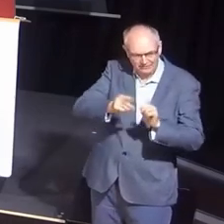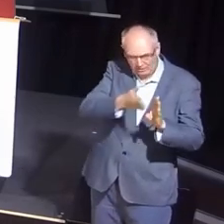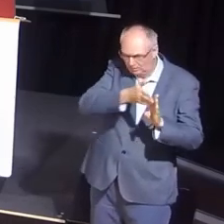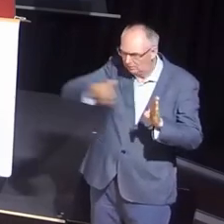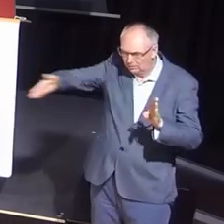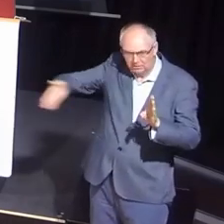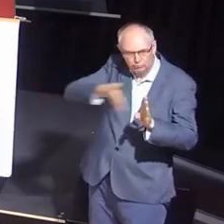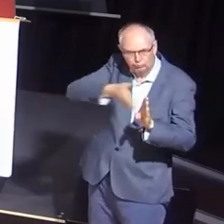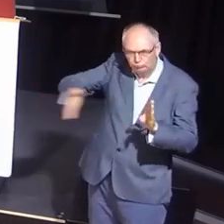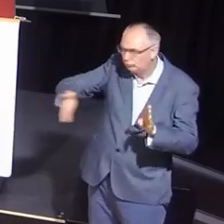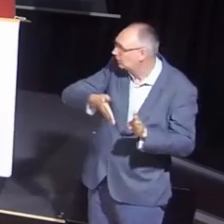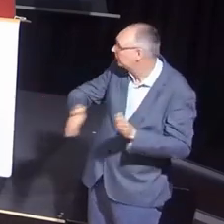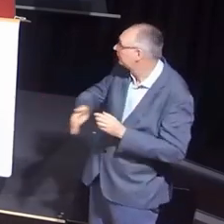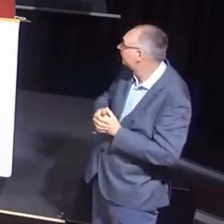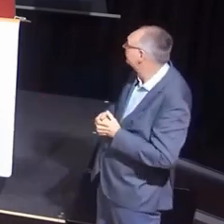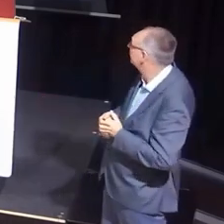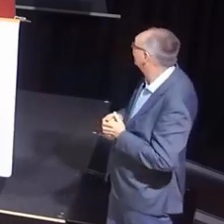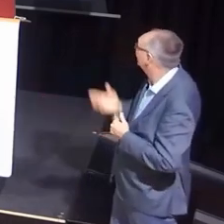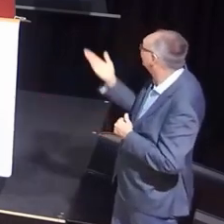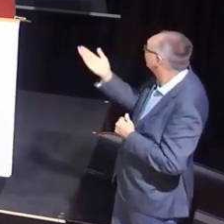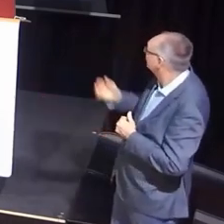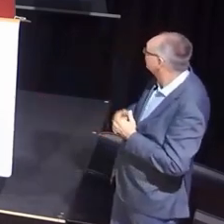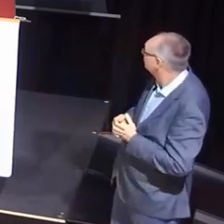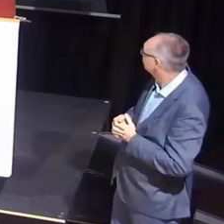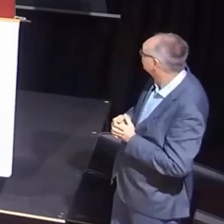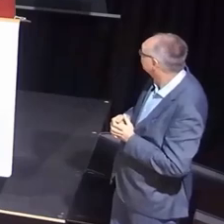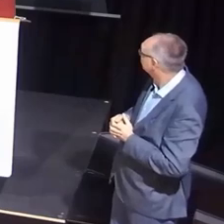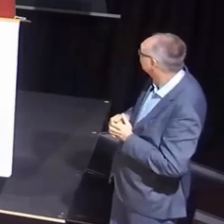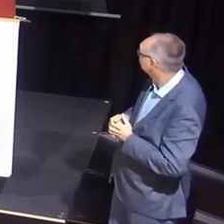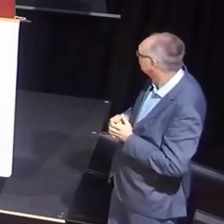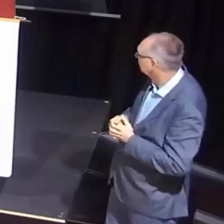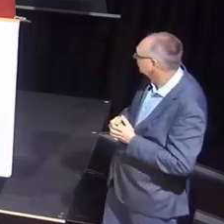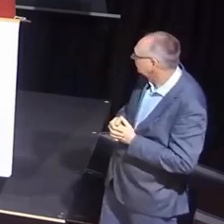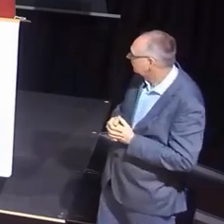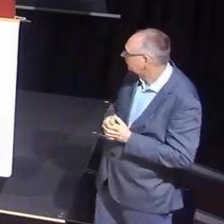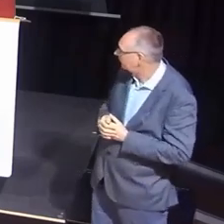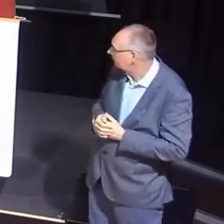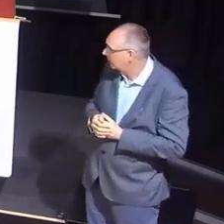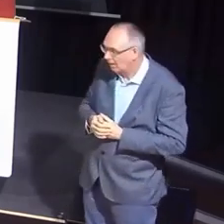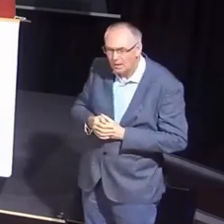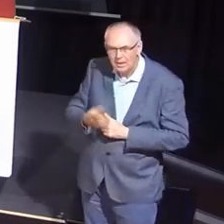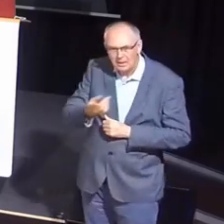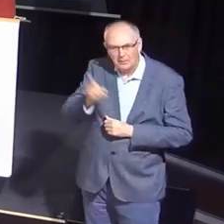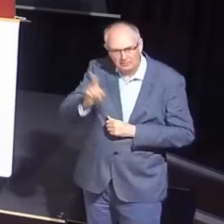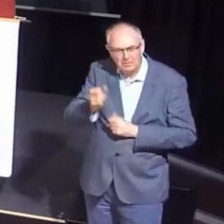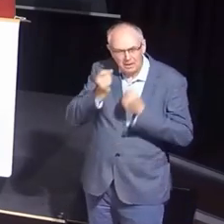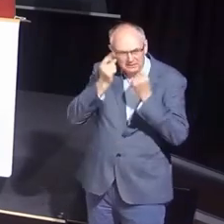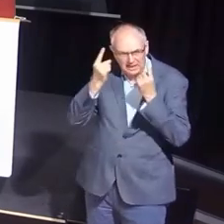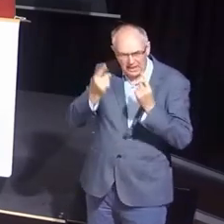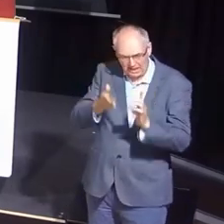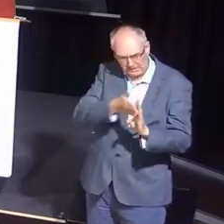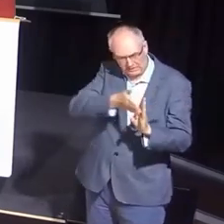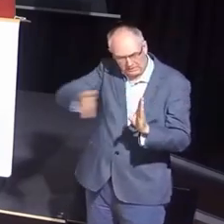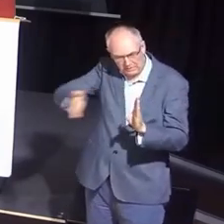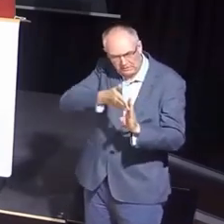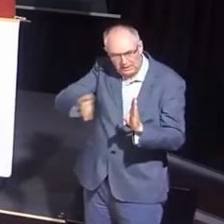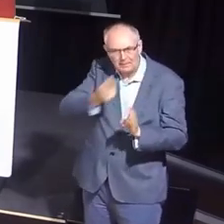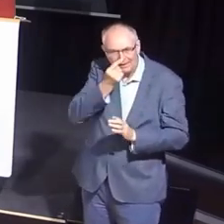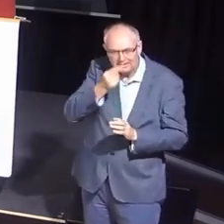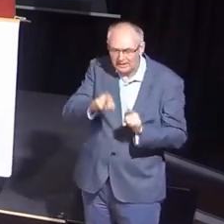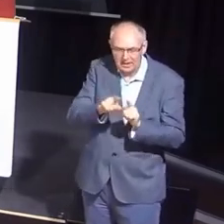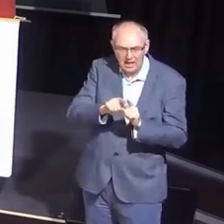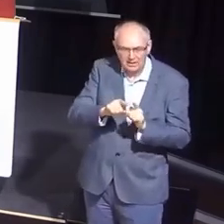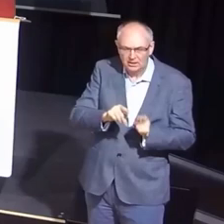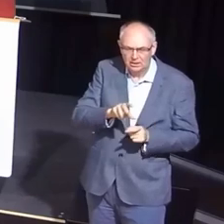So a lot of people in the disability, you know, community understand the concept of sliding ability scales, where what you can do at noon,